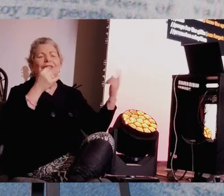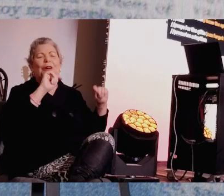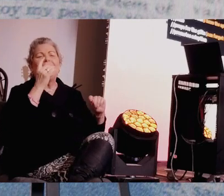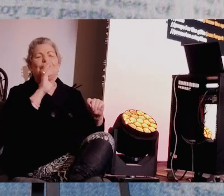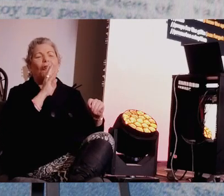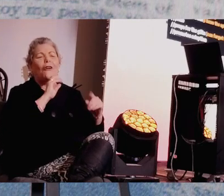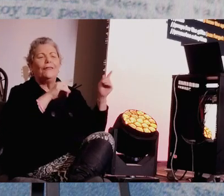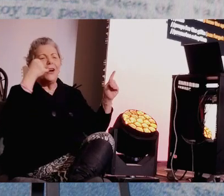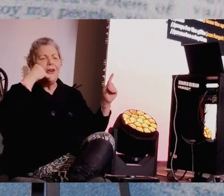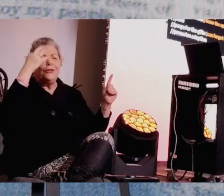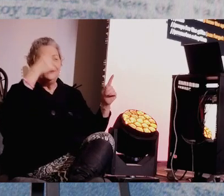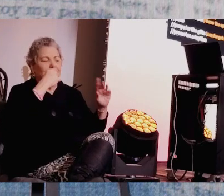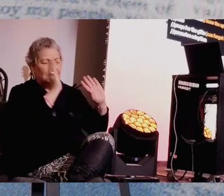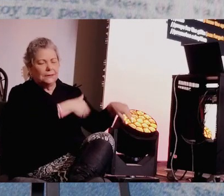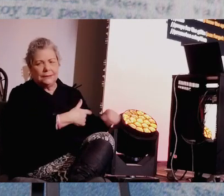Technology.